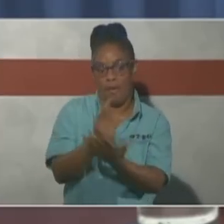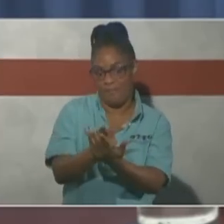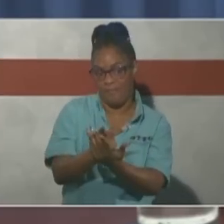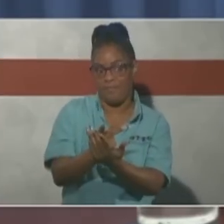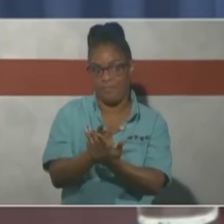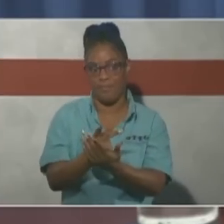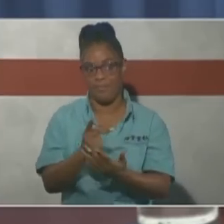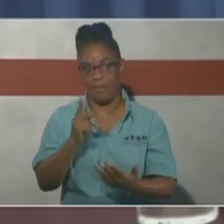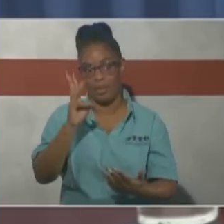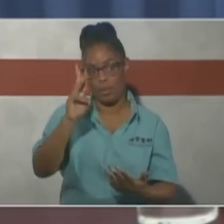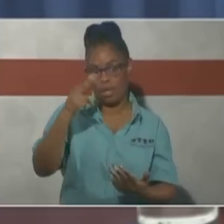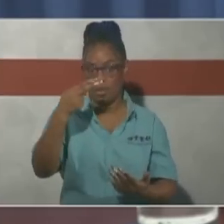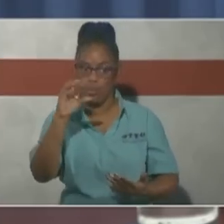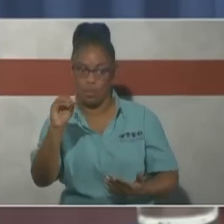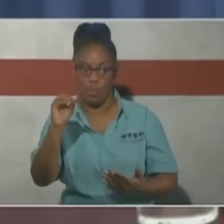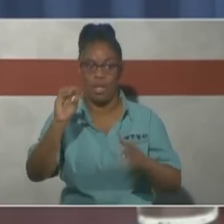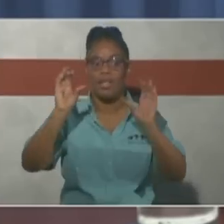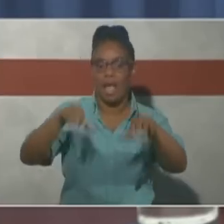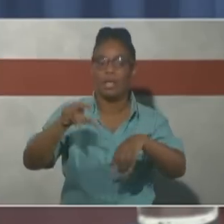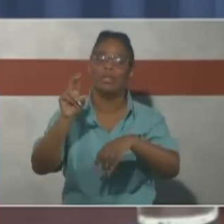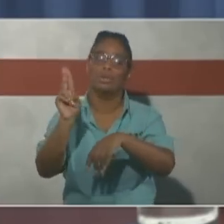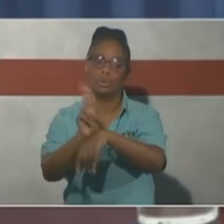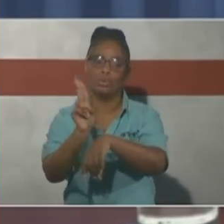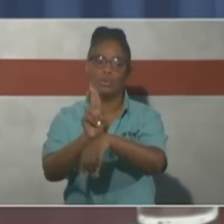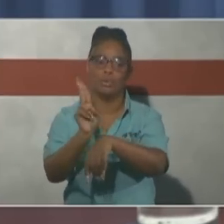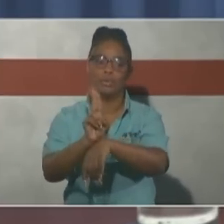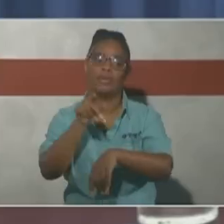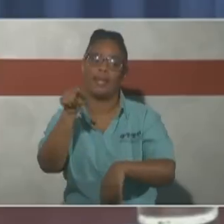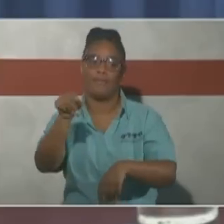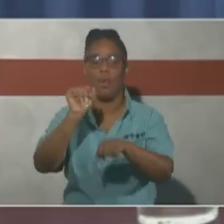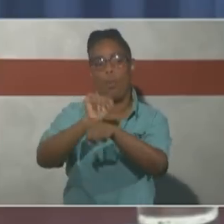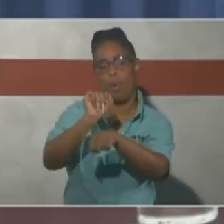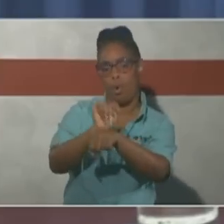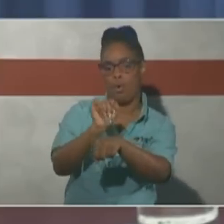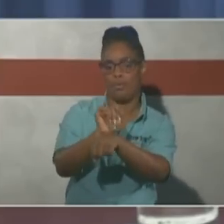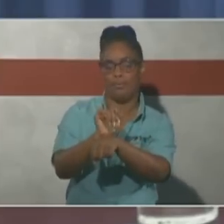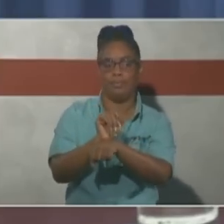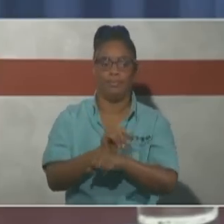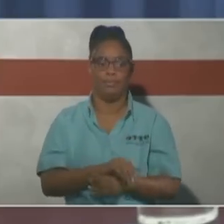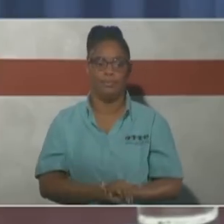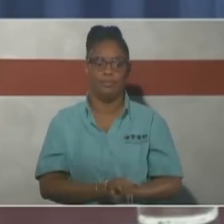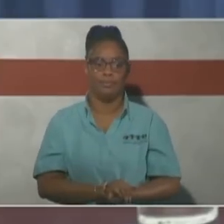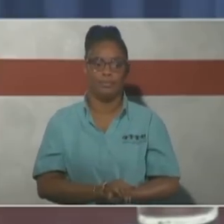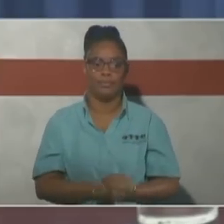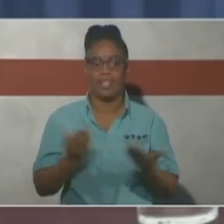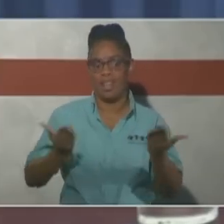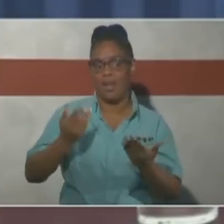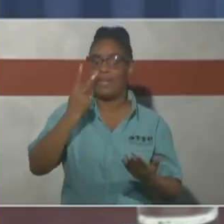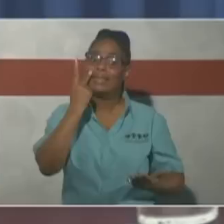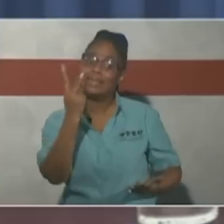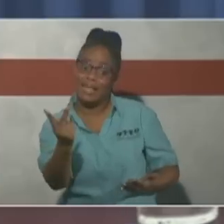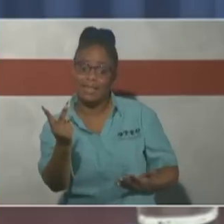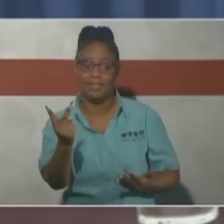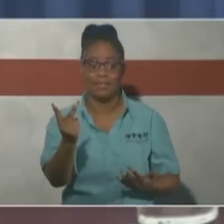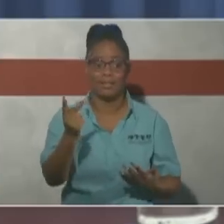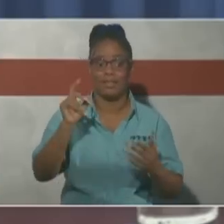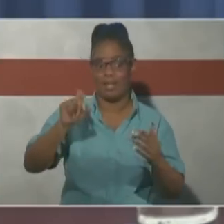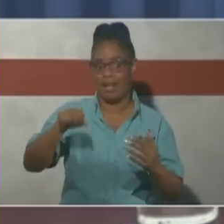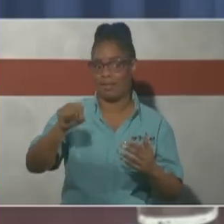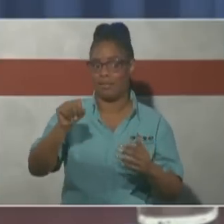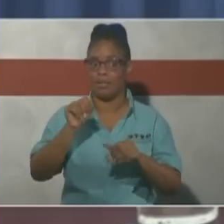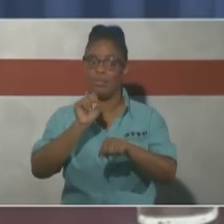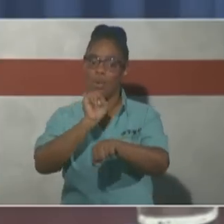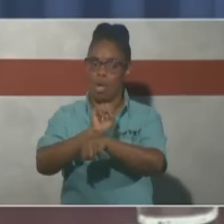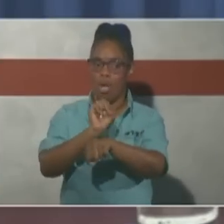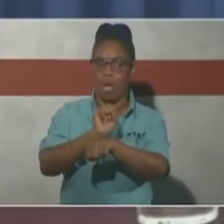general, regardless of whether it's any WHO-approved brand, Moderna, Pfizer,